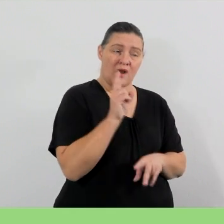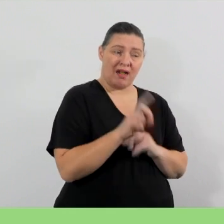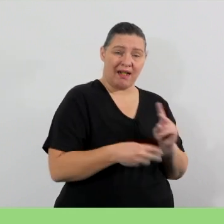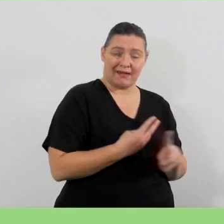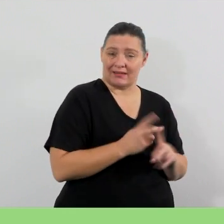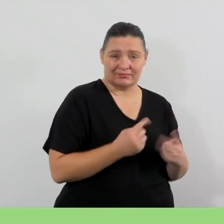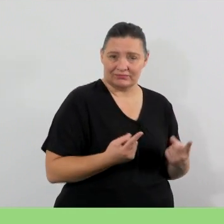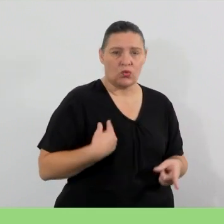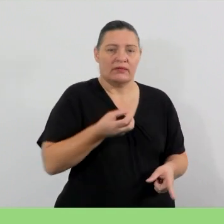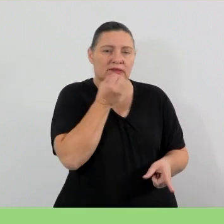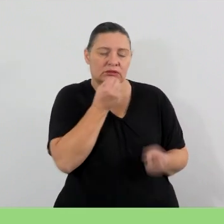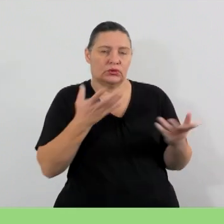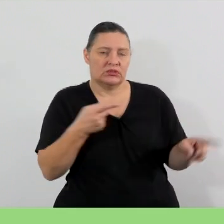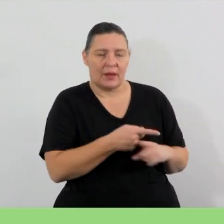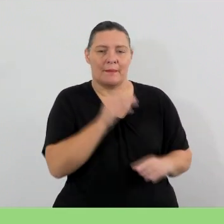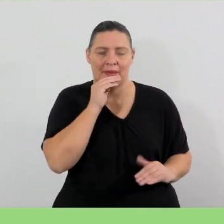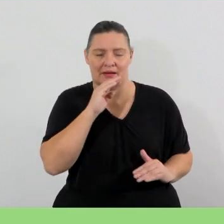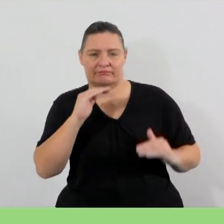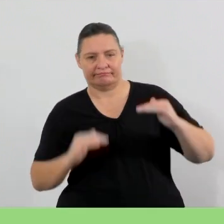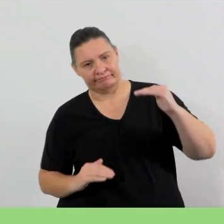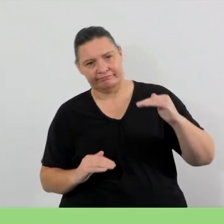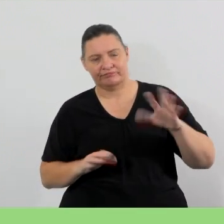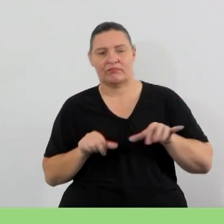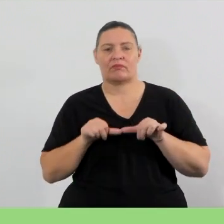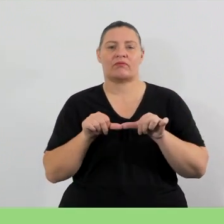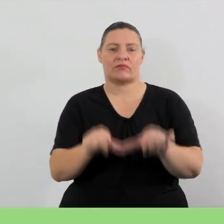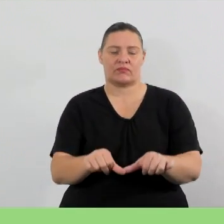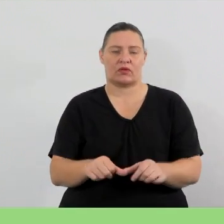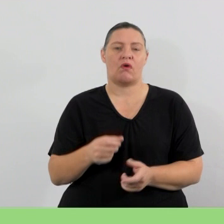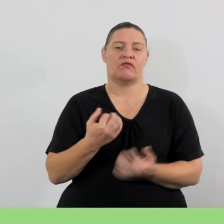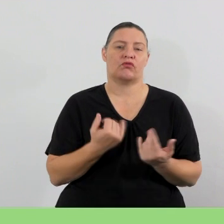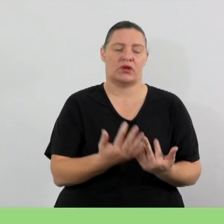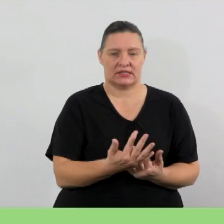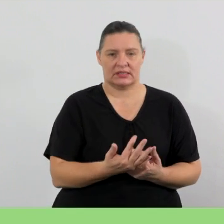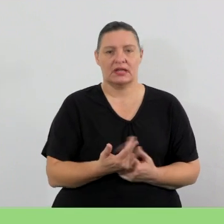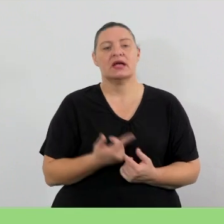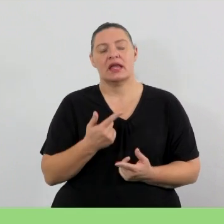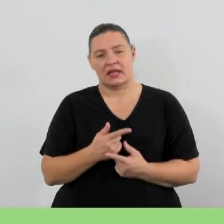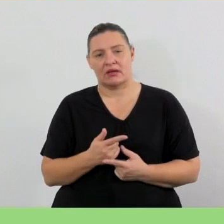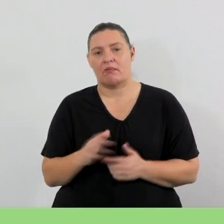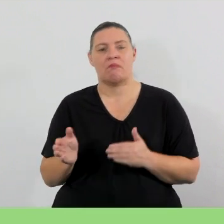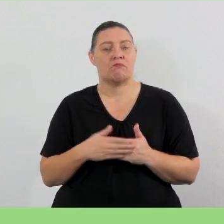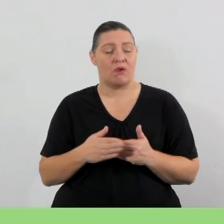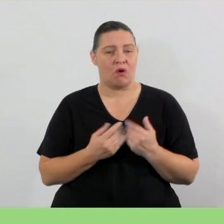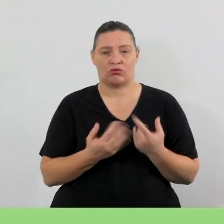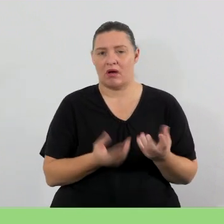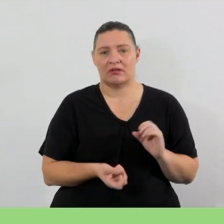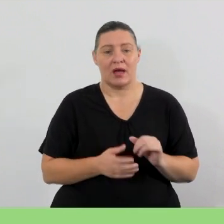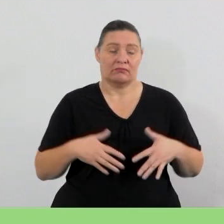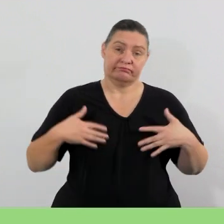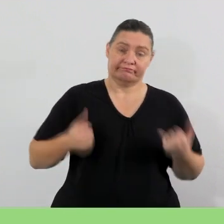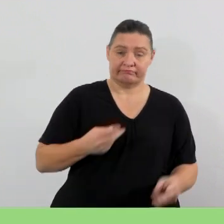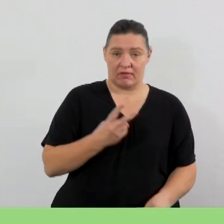would mean there is an unstable or unsustainable use of the grass, and the grass will not be able